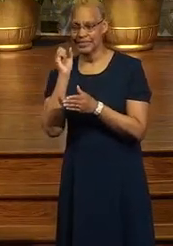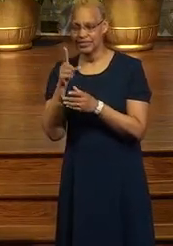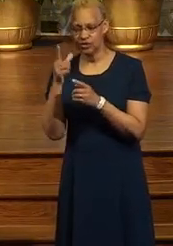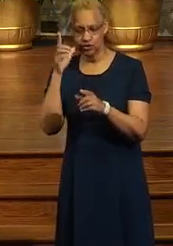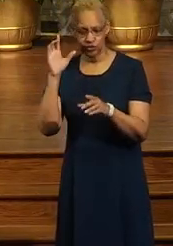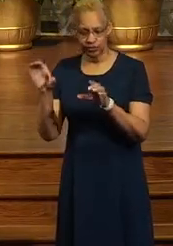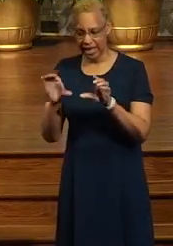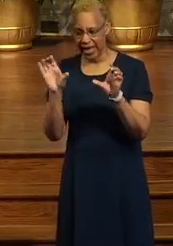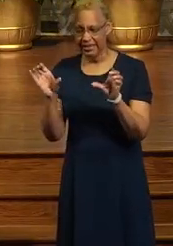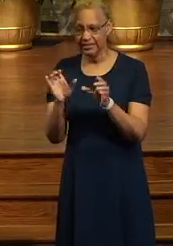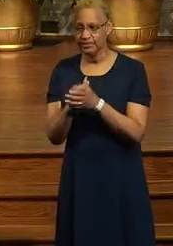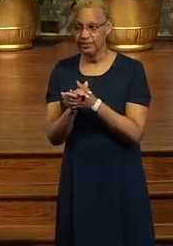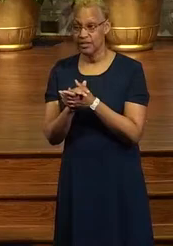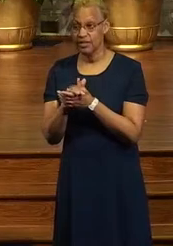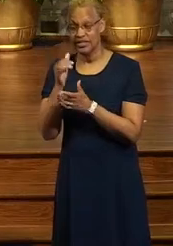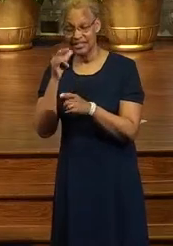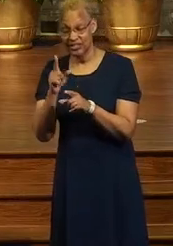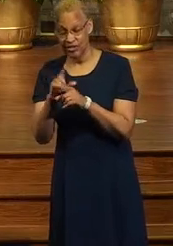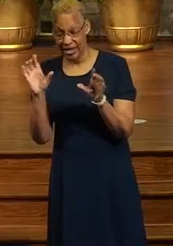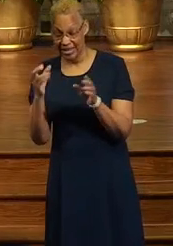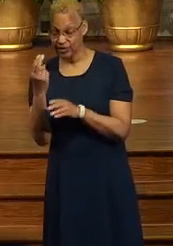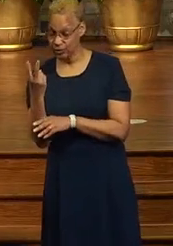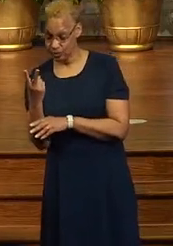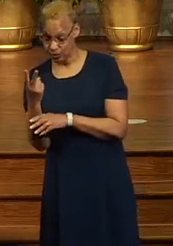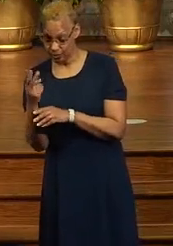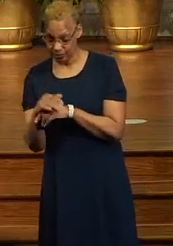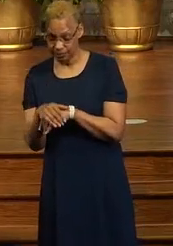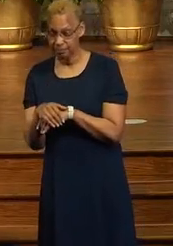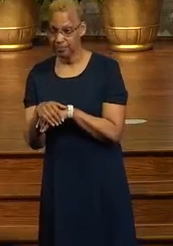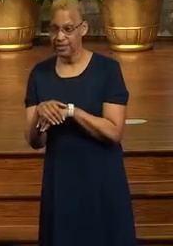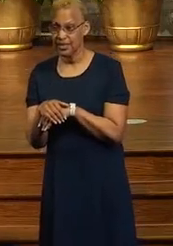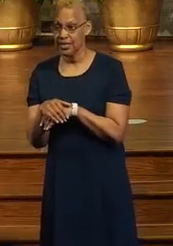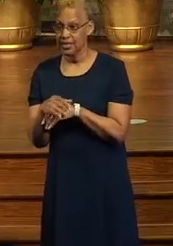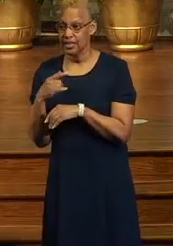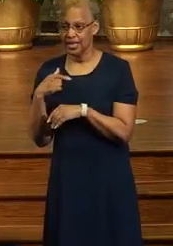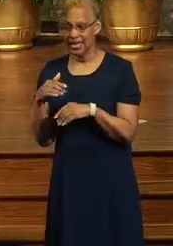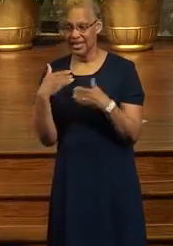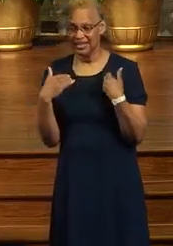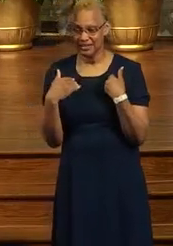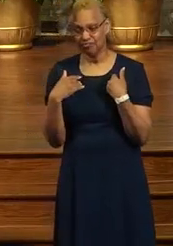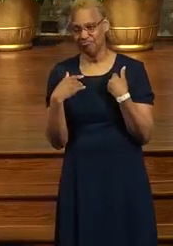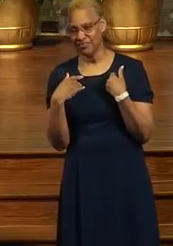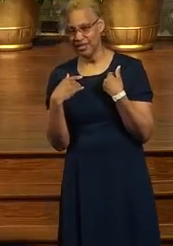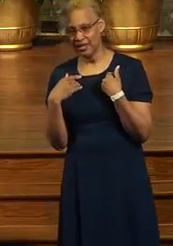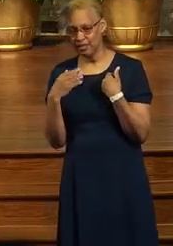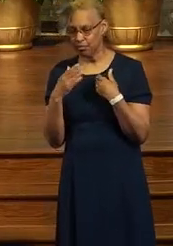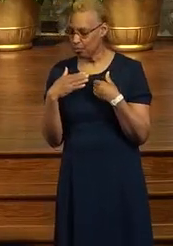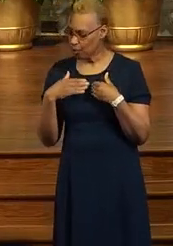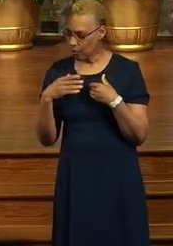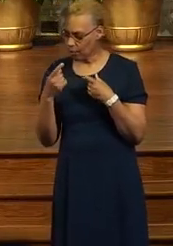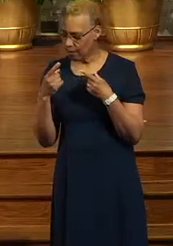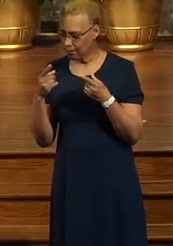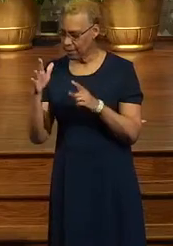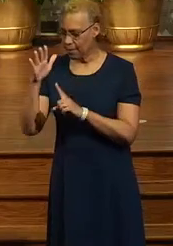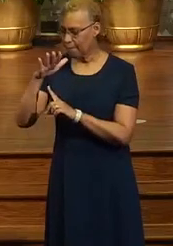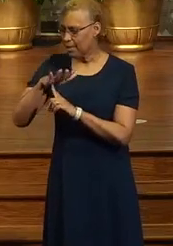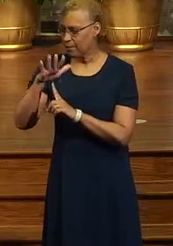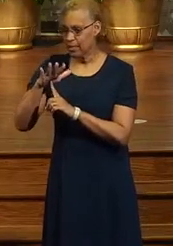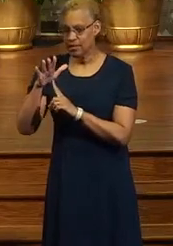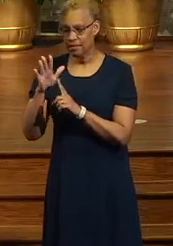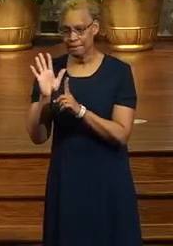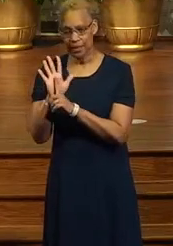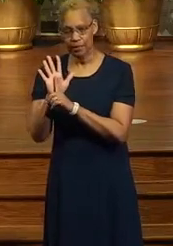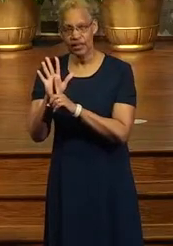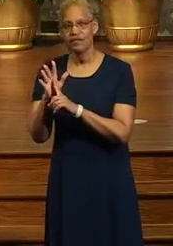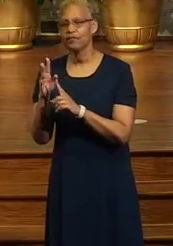And then there was a Sister Act 2. Well, in Sister Act 2, there was kind of a hip-hop version of this song. Lauryn Hill sang the lead to it.